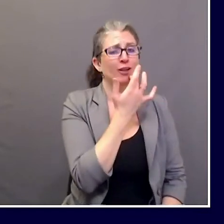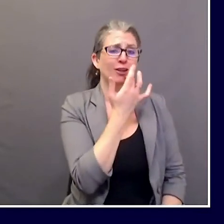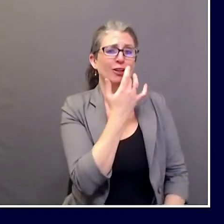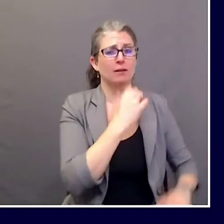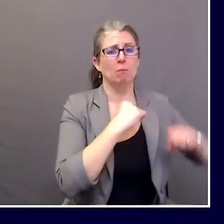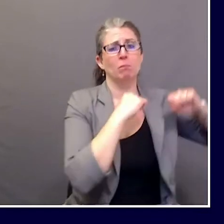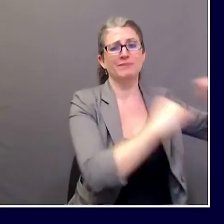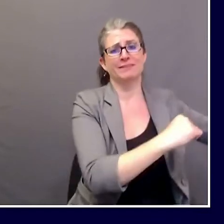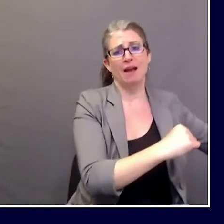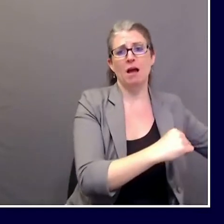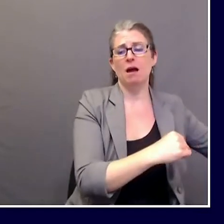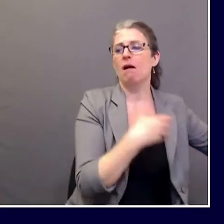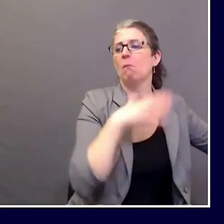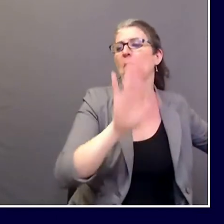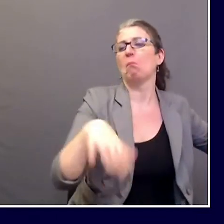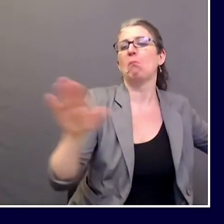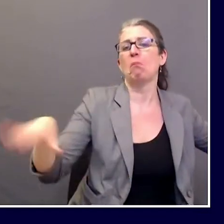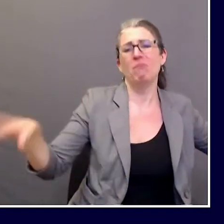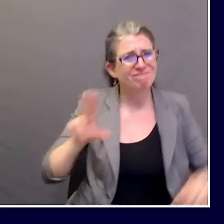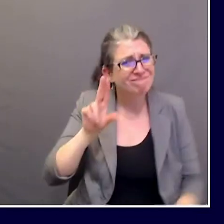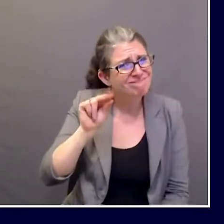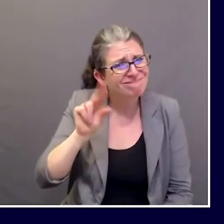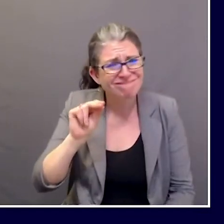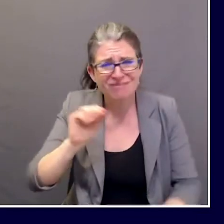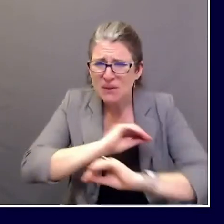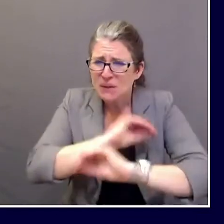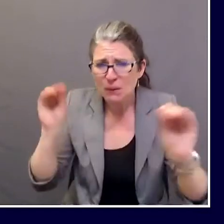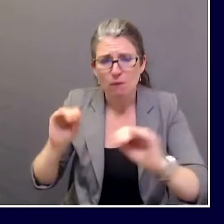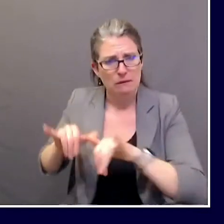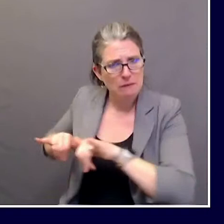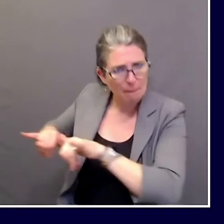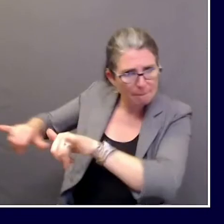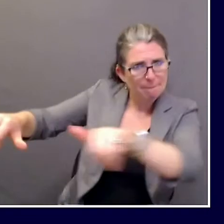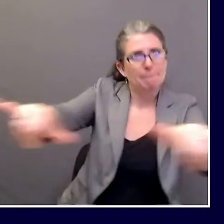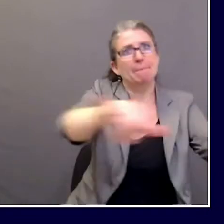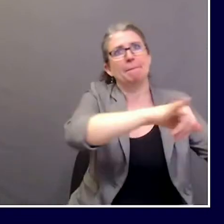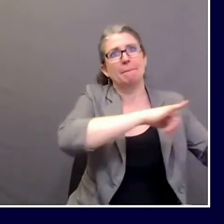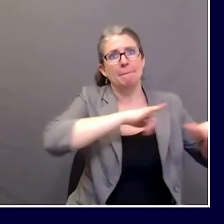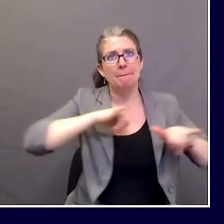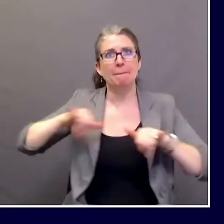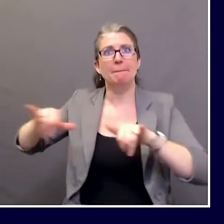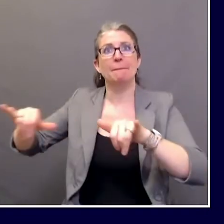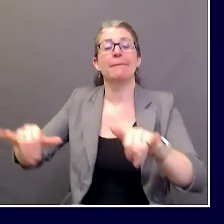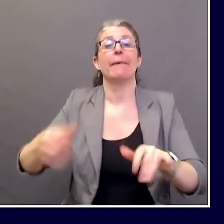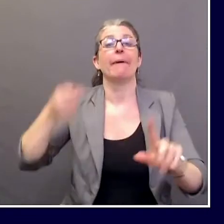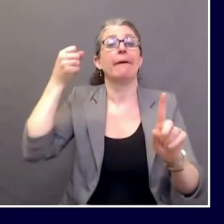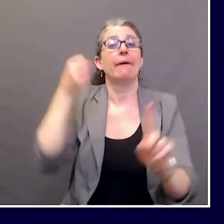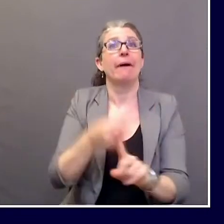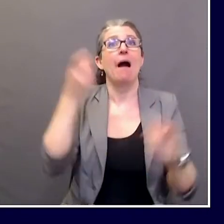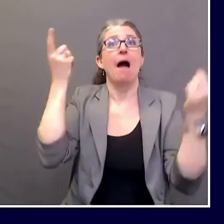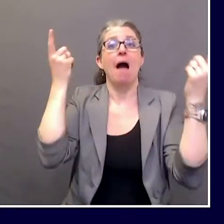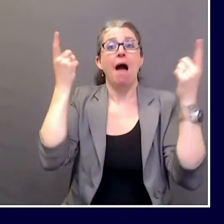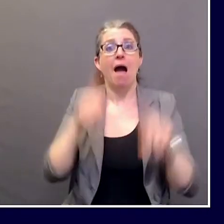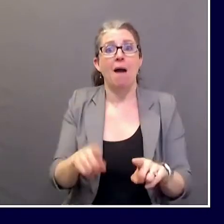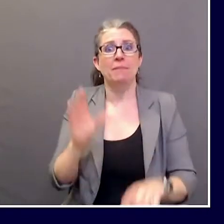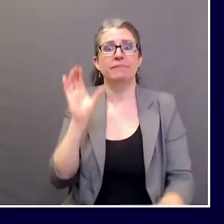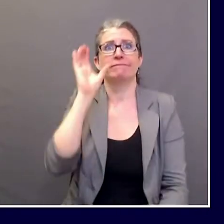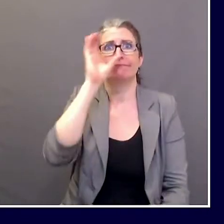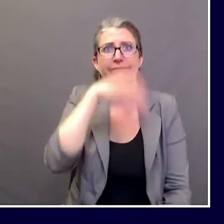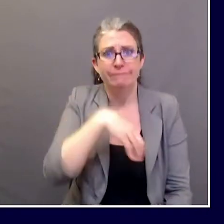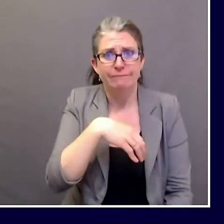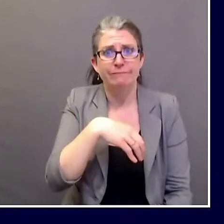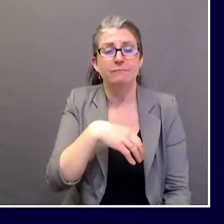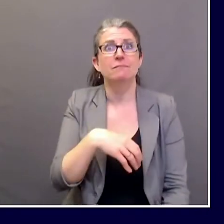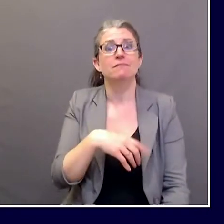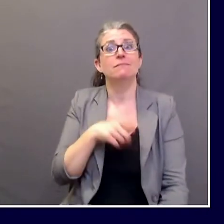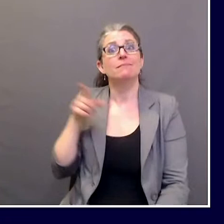to do so in a manner that minimizes or eliminates the likelihood of canceling any appointments from the site from where the doses are